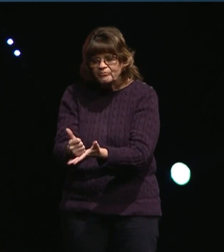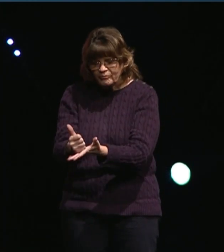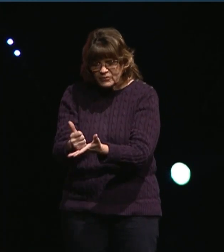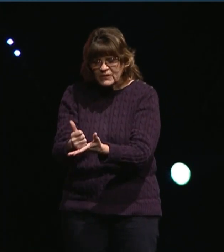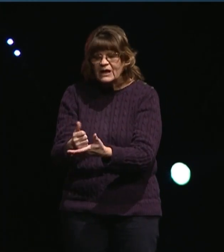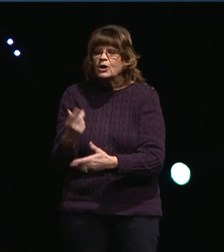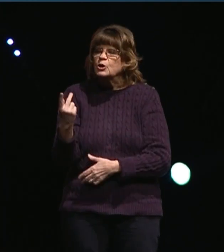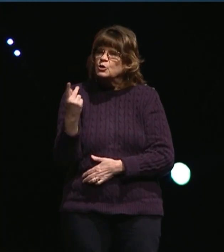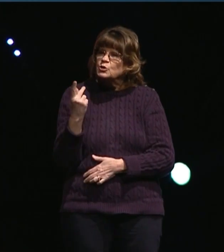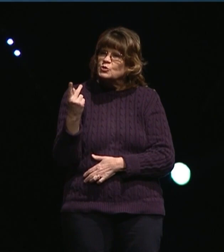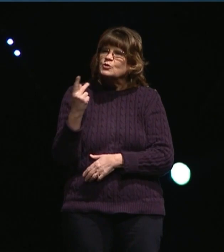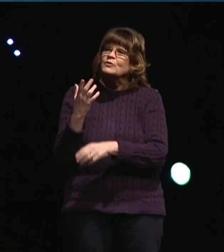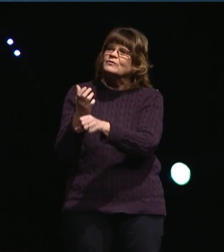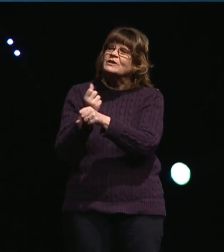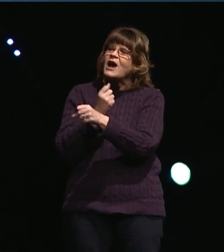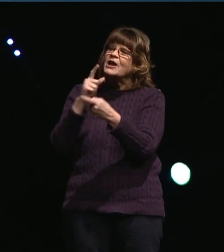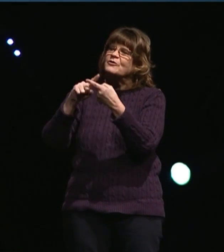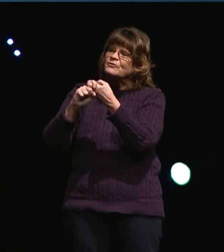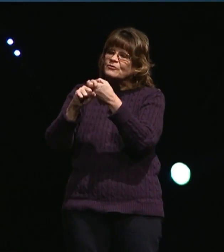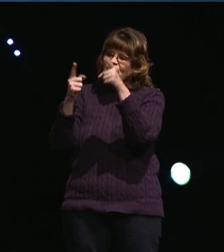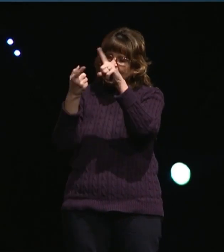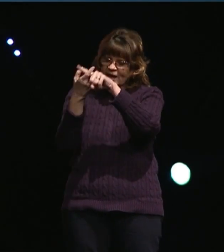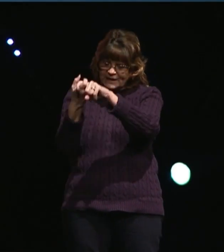You've got a friend.